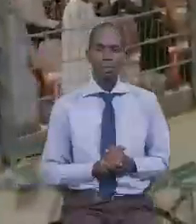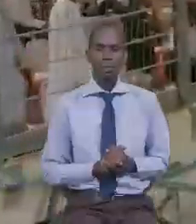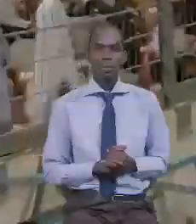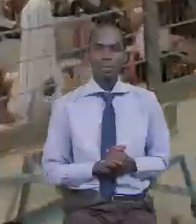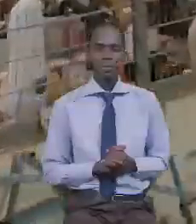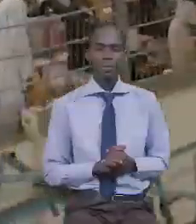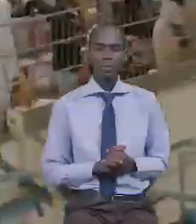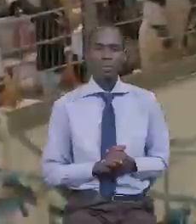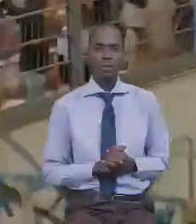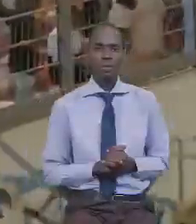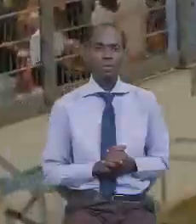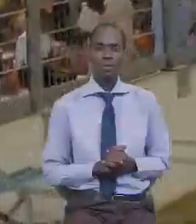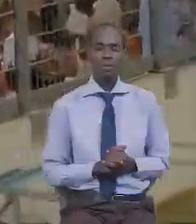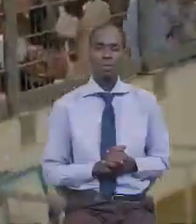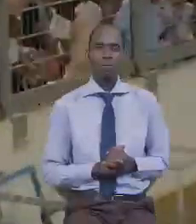Name of the Lord.